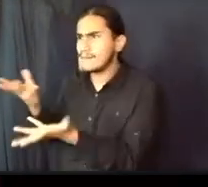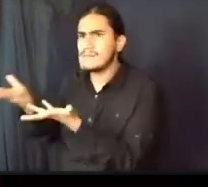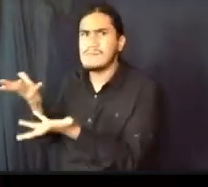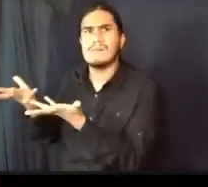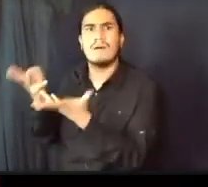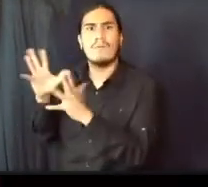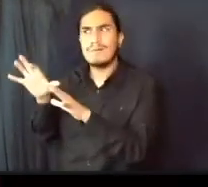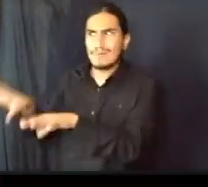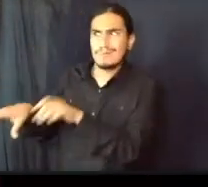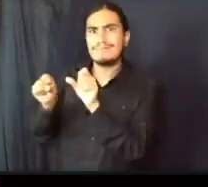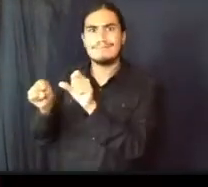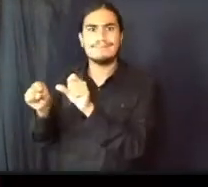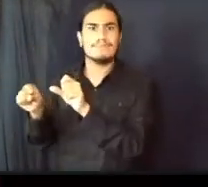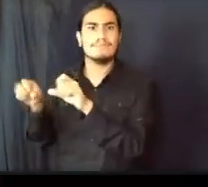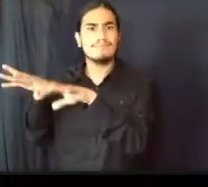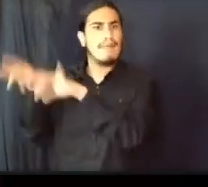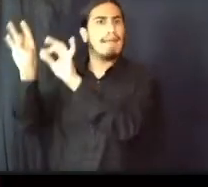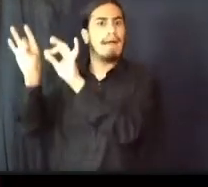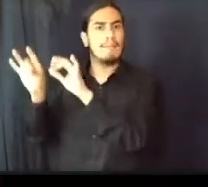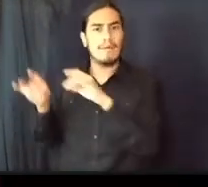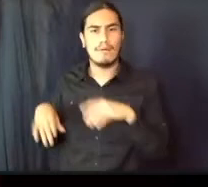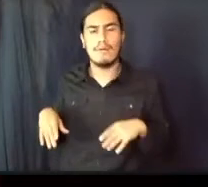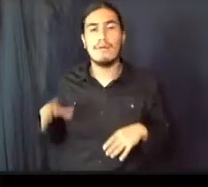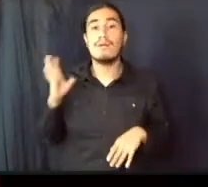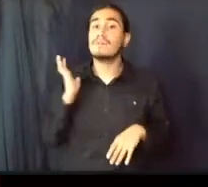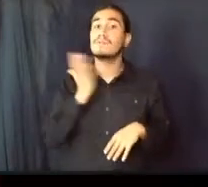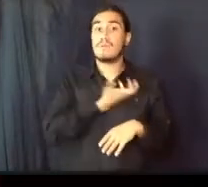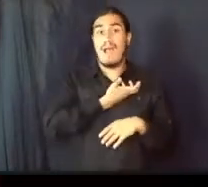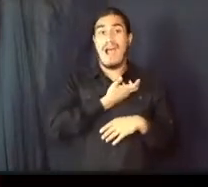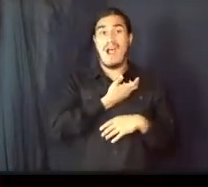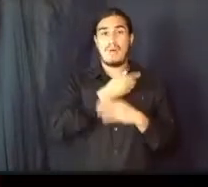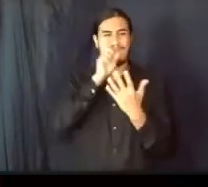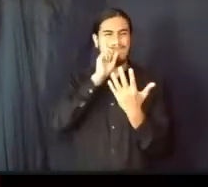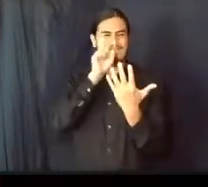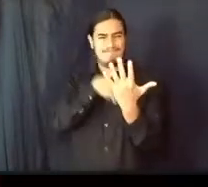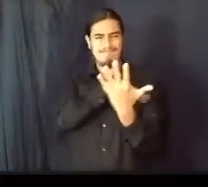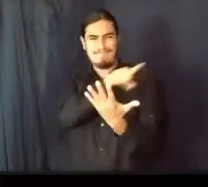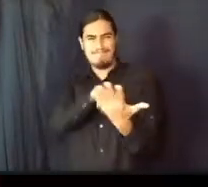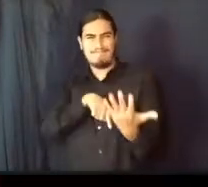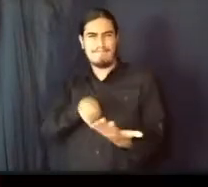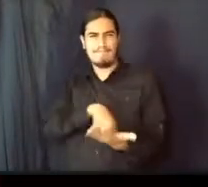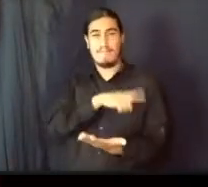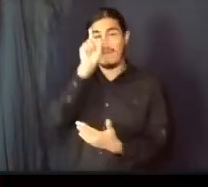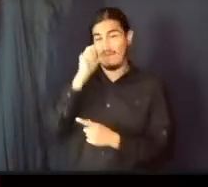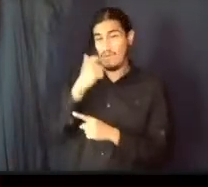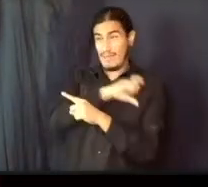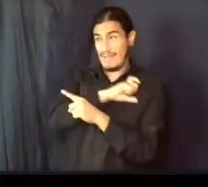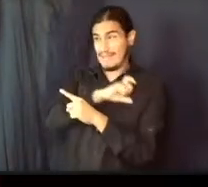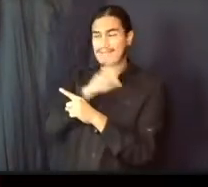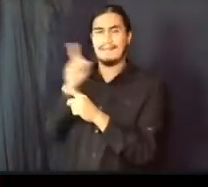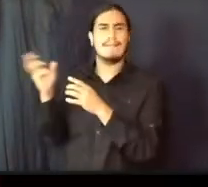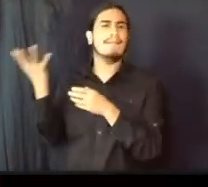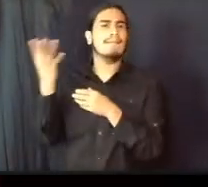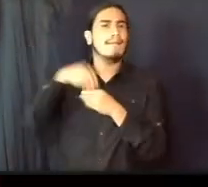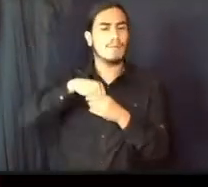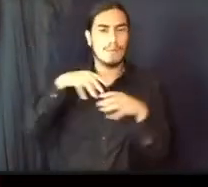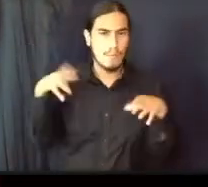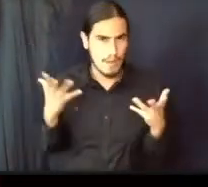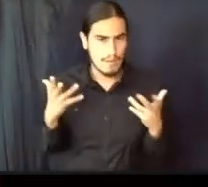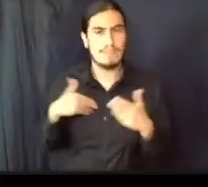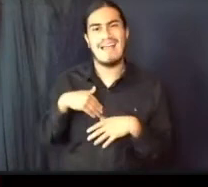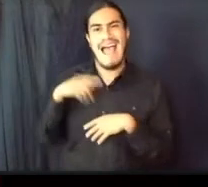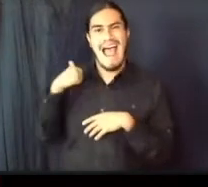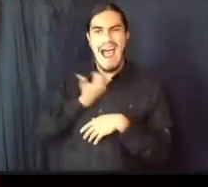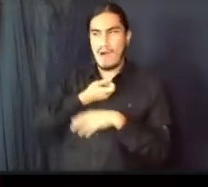up. Our critiques of policing thus must interrogate the interdependency of systems of policing